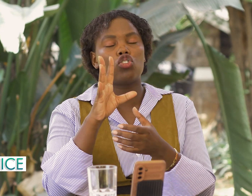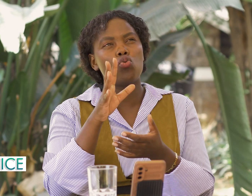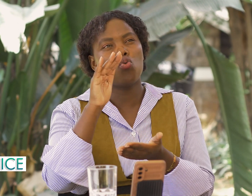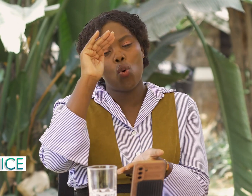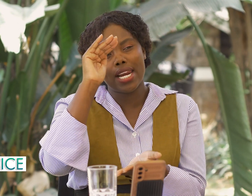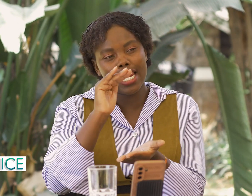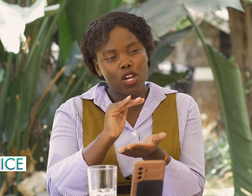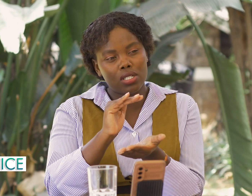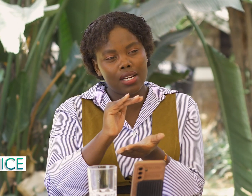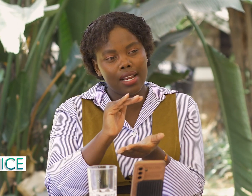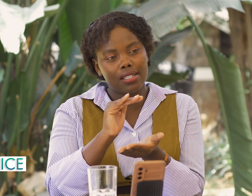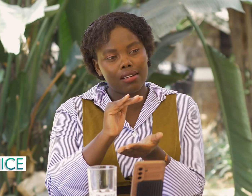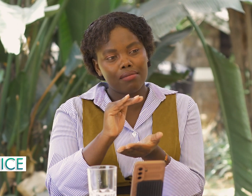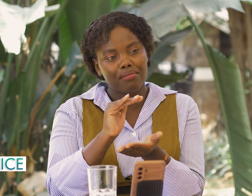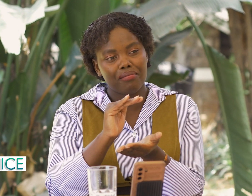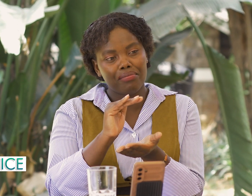reduce